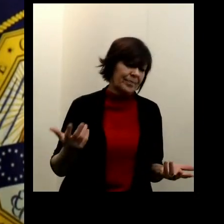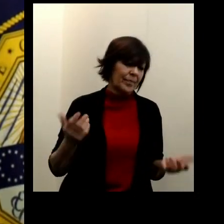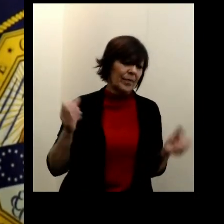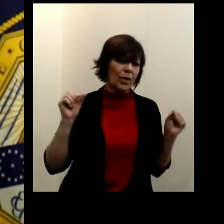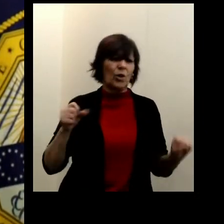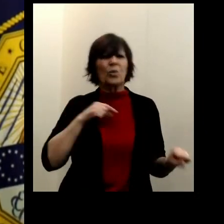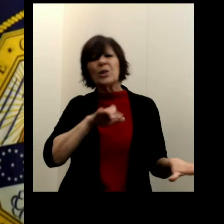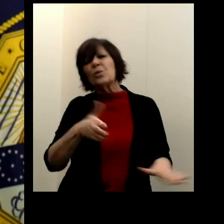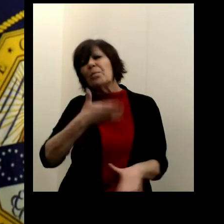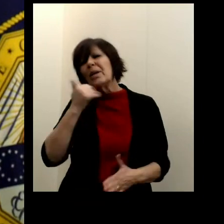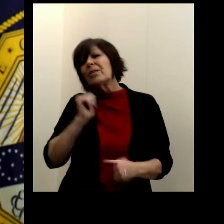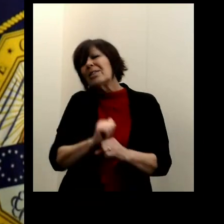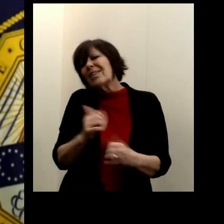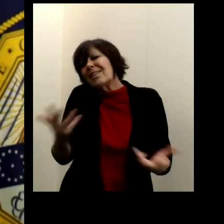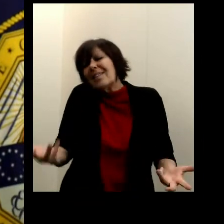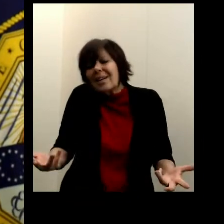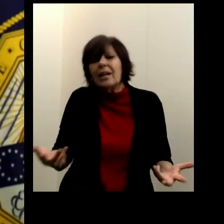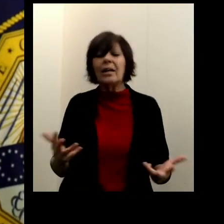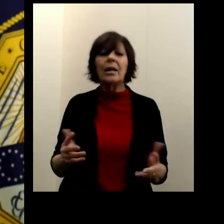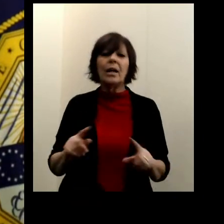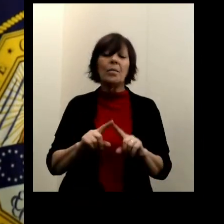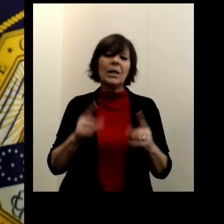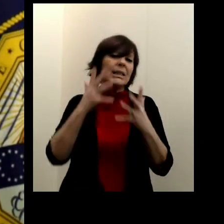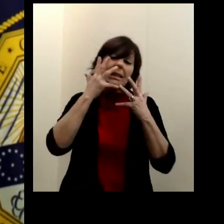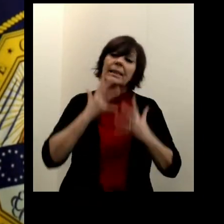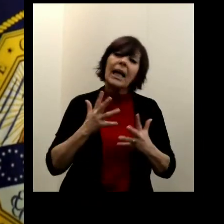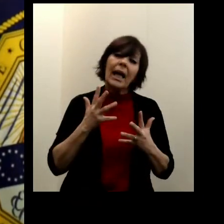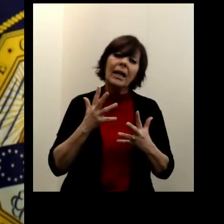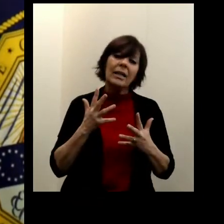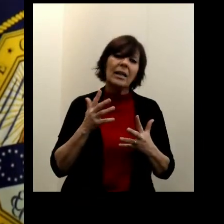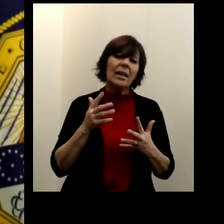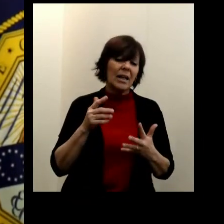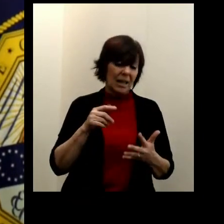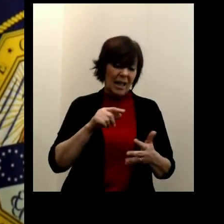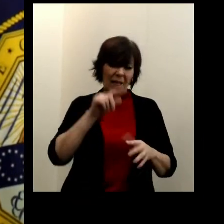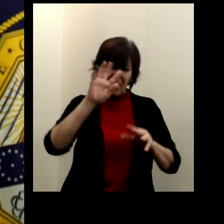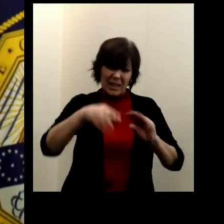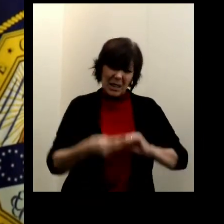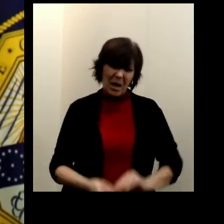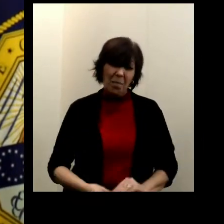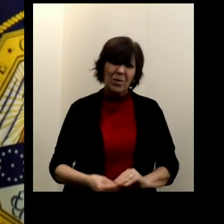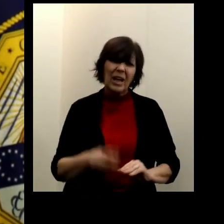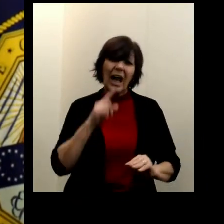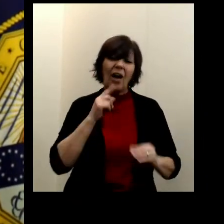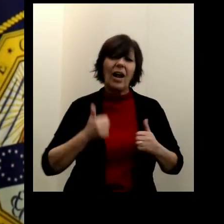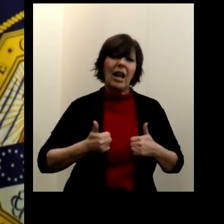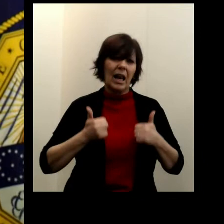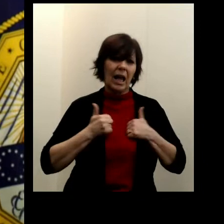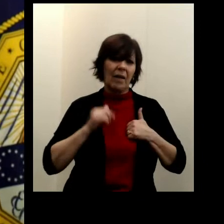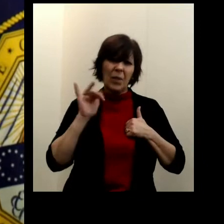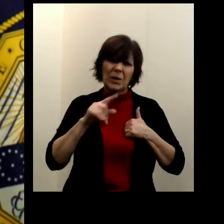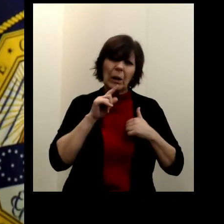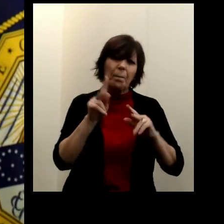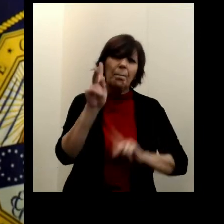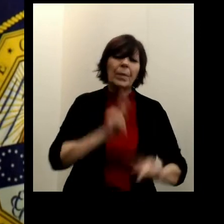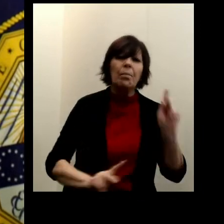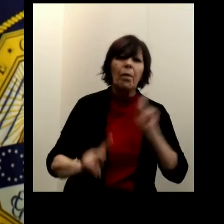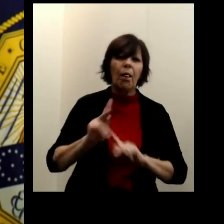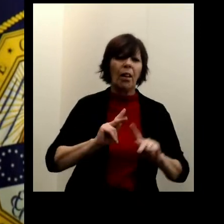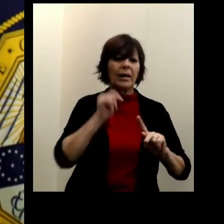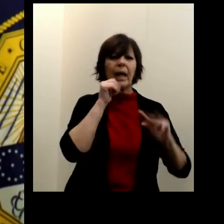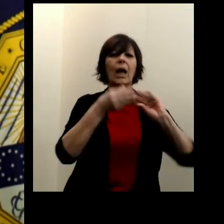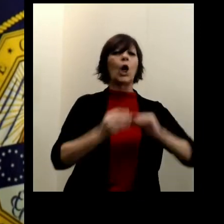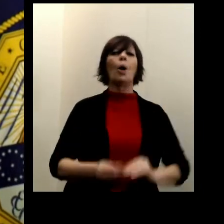say. But it's just sad, because those are lives. Those are people. They're just not just statistics. It's not just a number on a